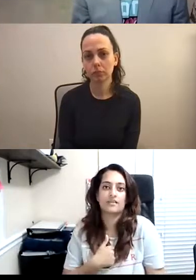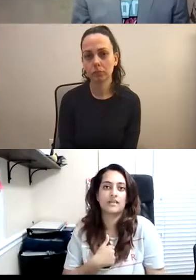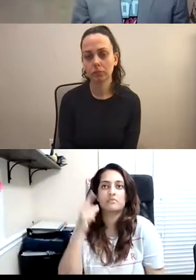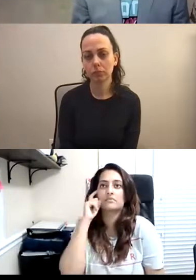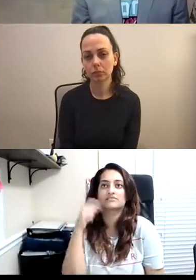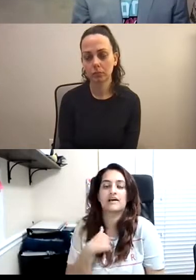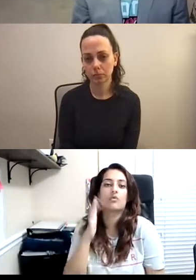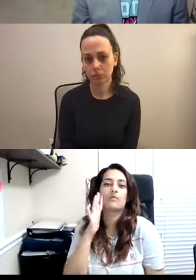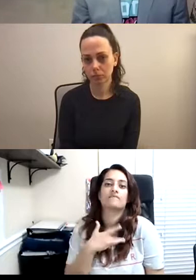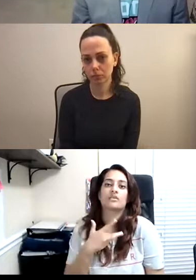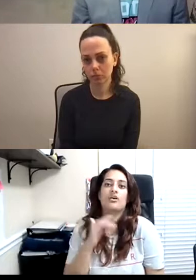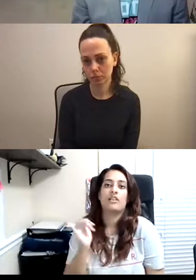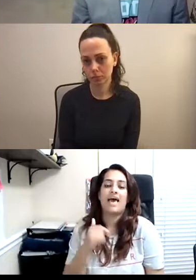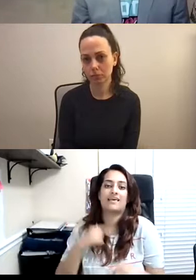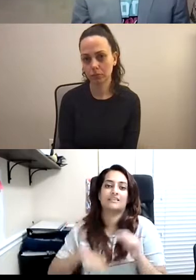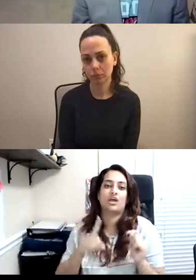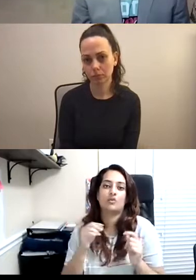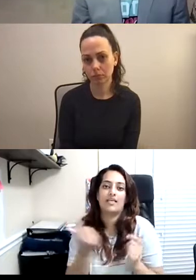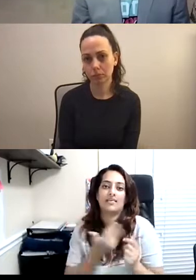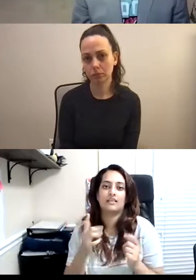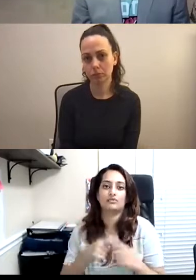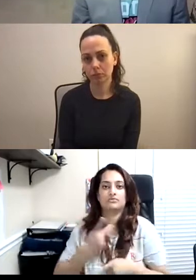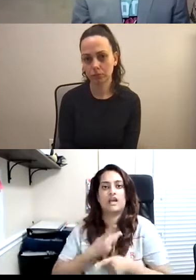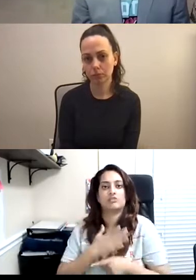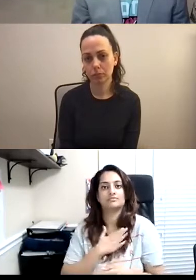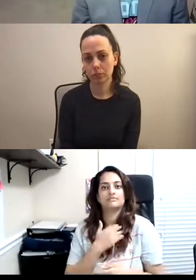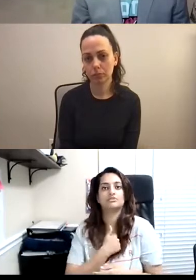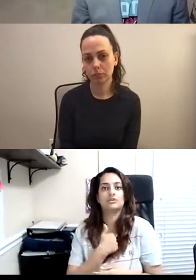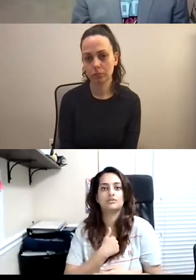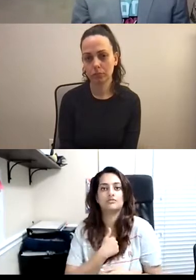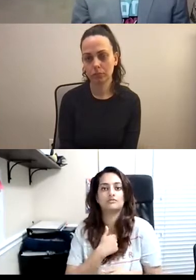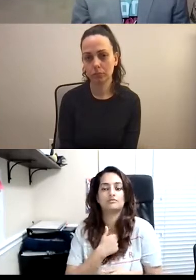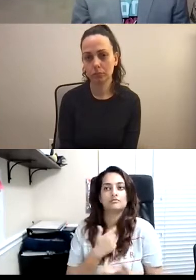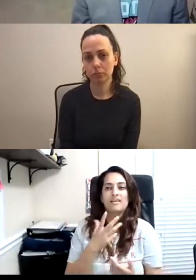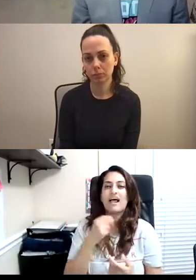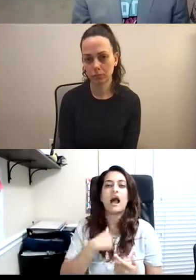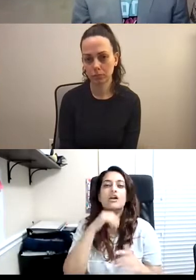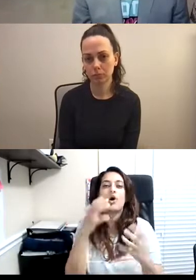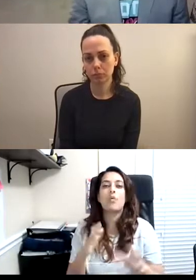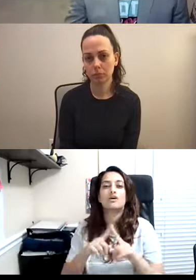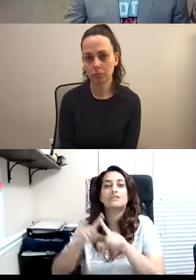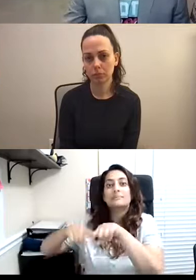that I don't want anyone taking care of me. I feel like I can take care of myself.